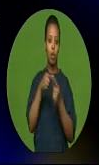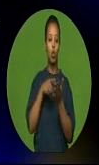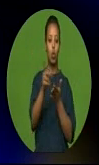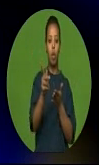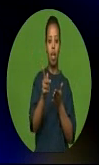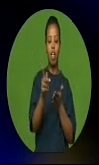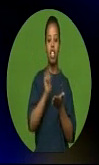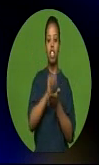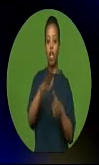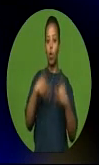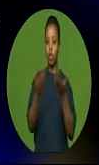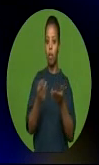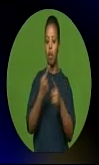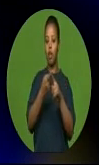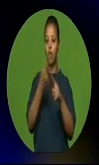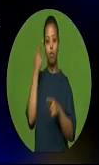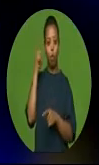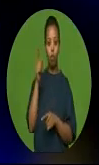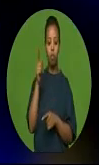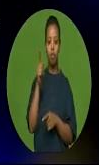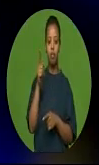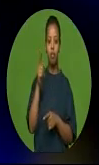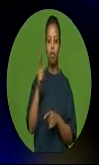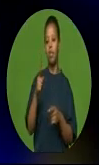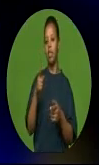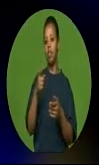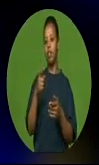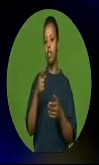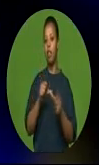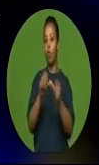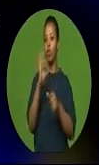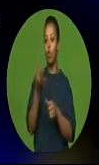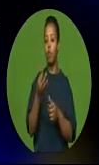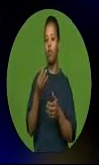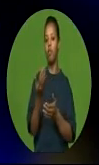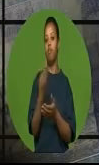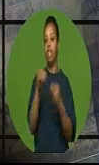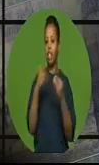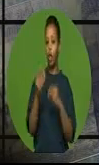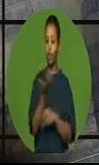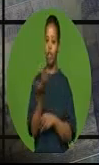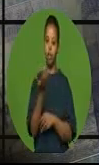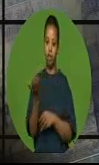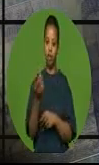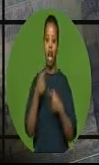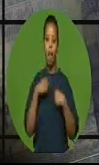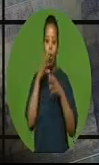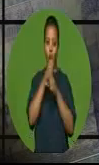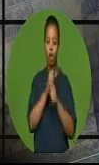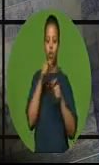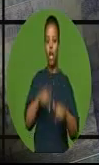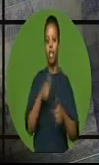the consignor from the proceeds of the sale of the merchandise. Let me wind up